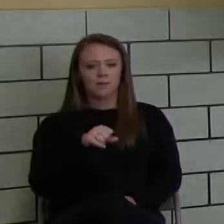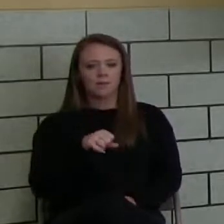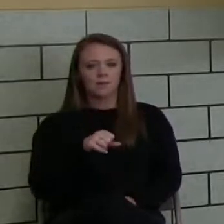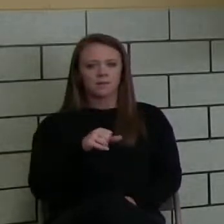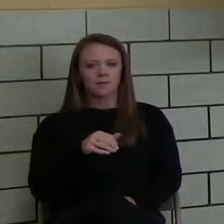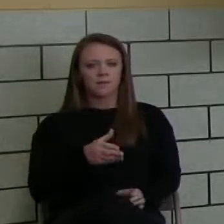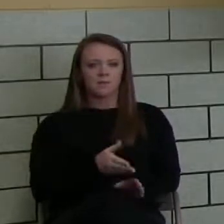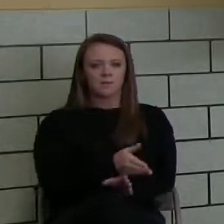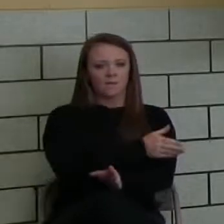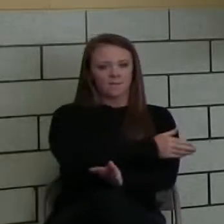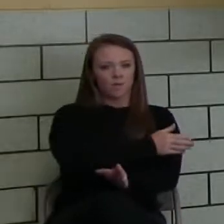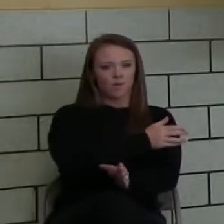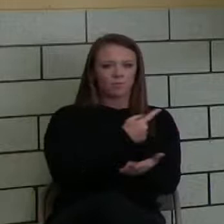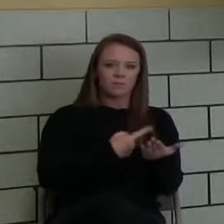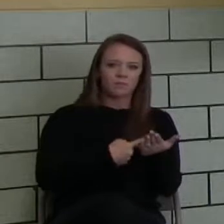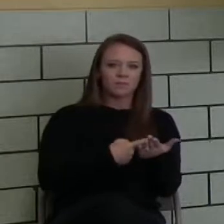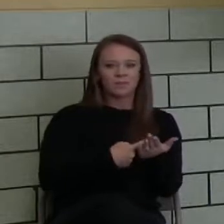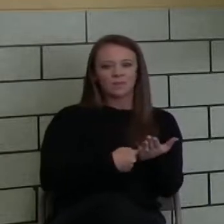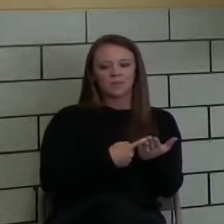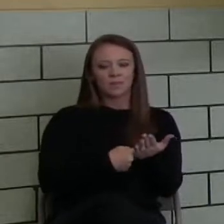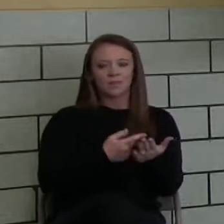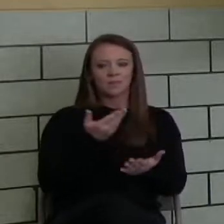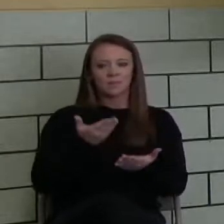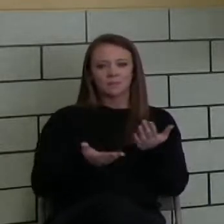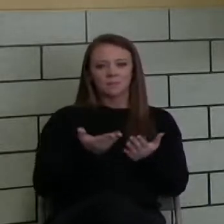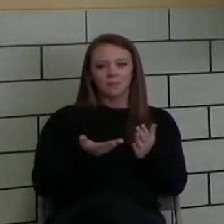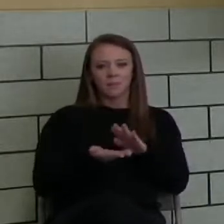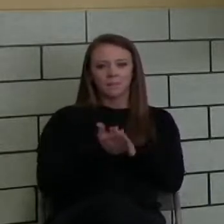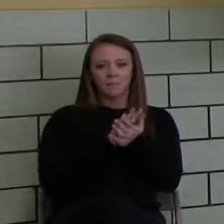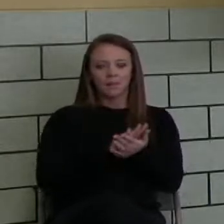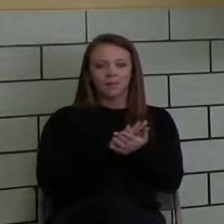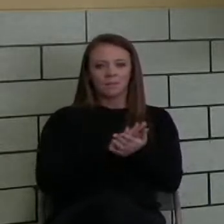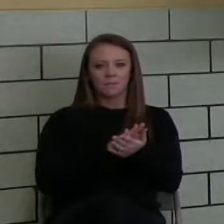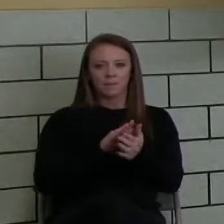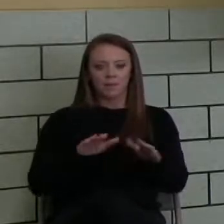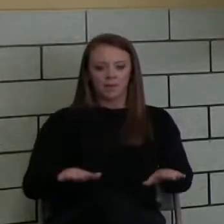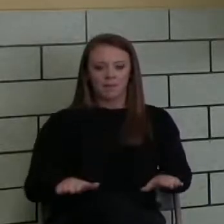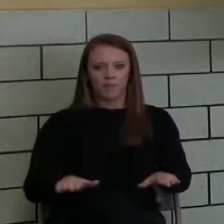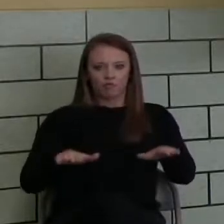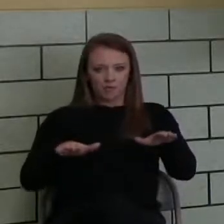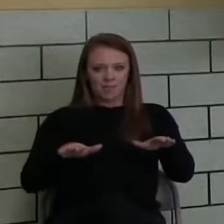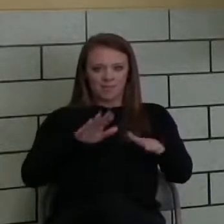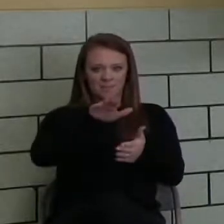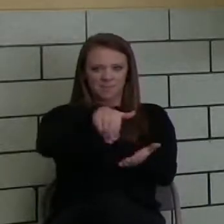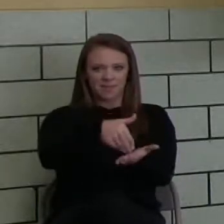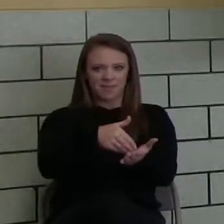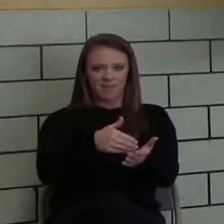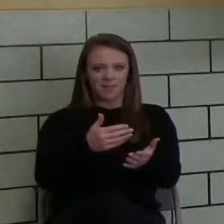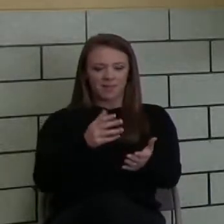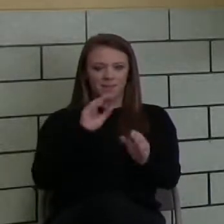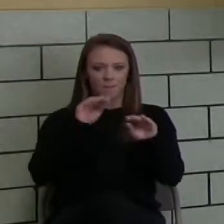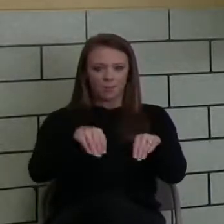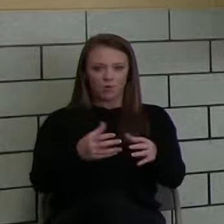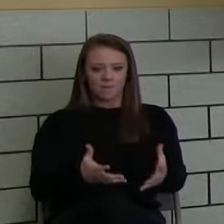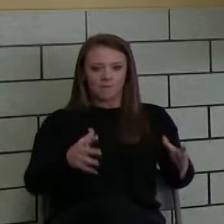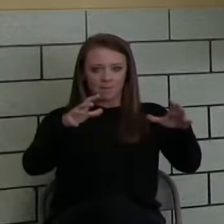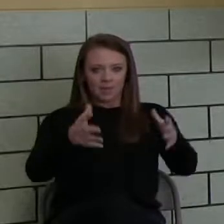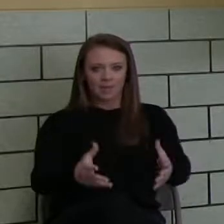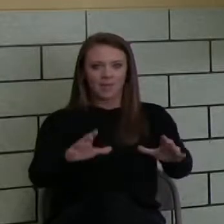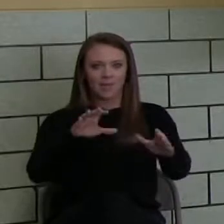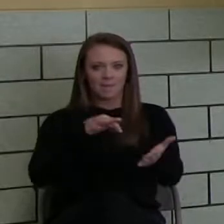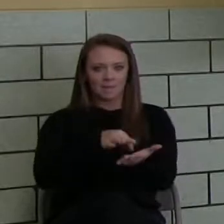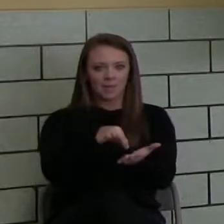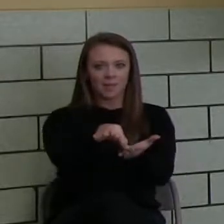on, turning those into medians that were raised and had plants in them. We talked about that,